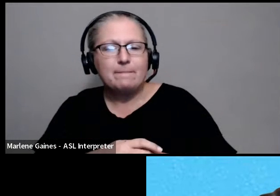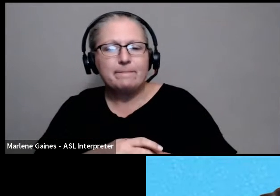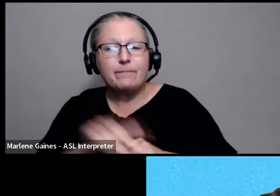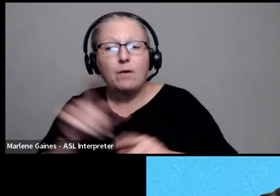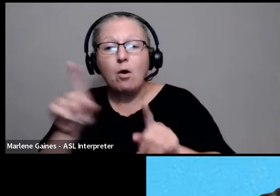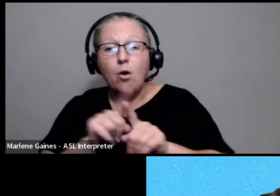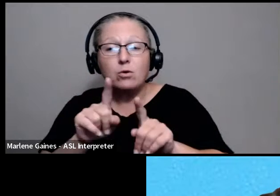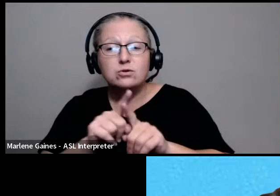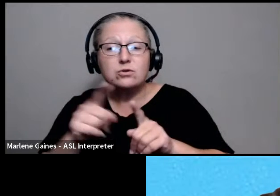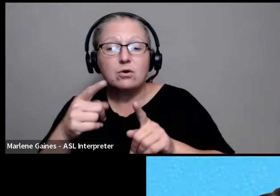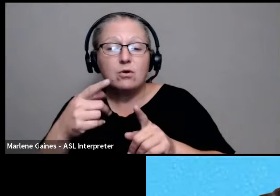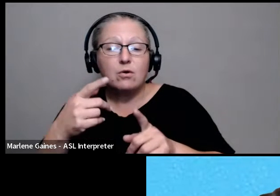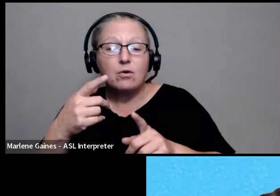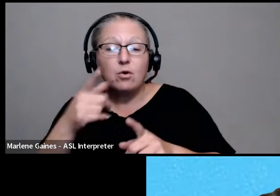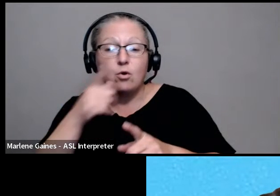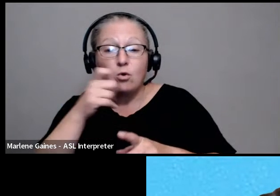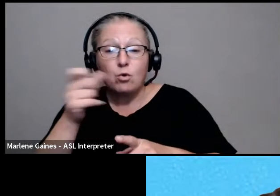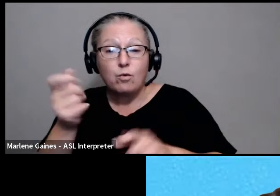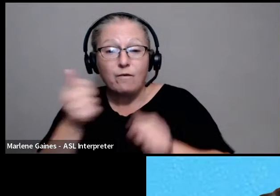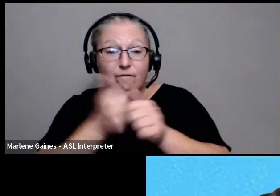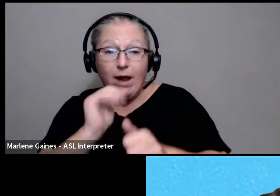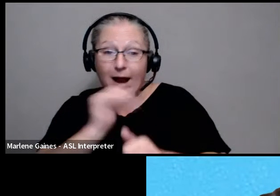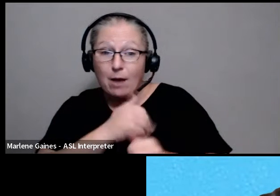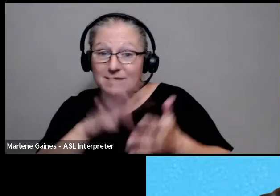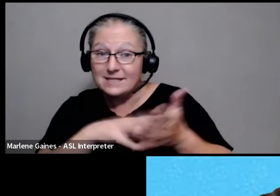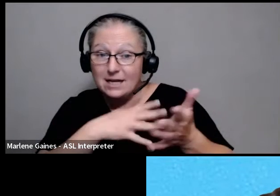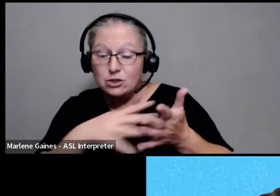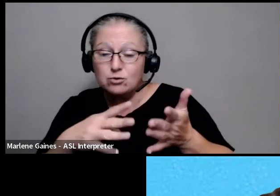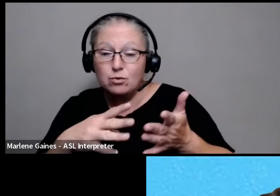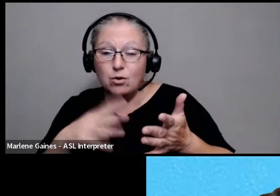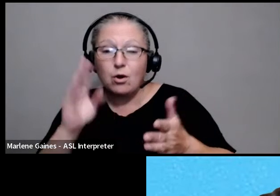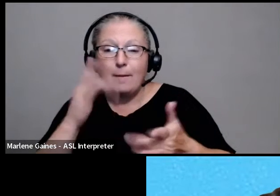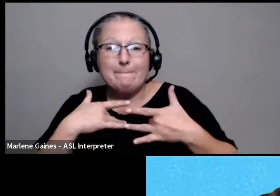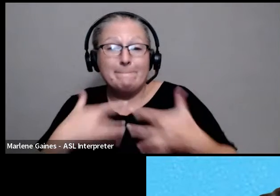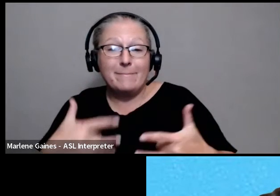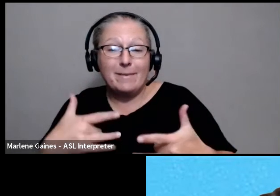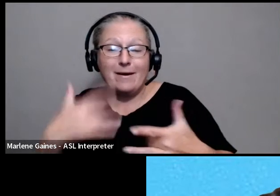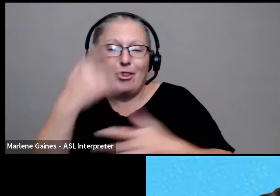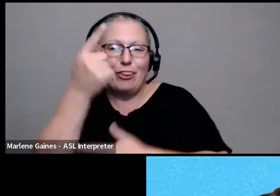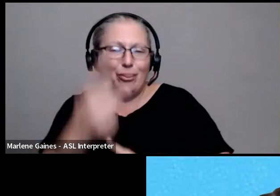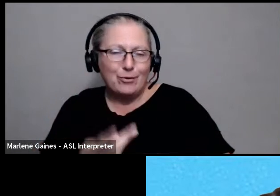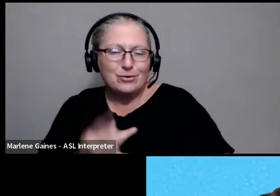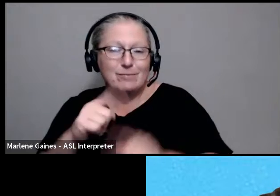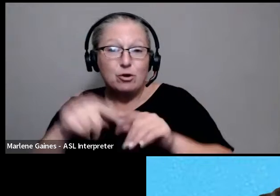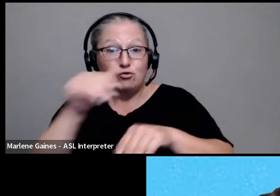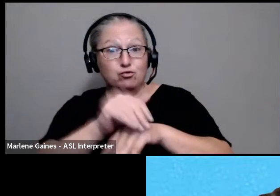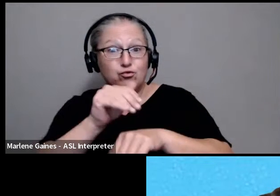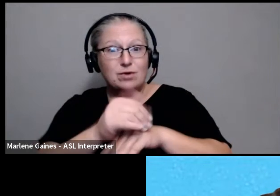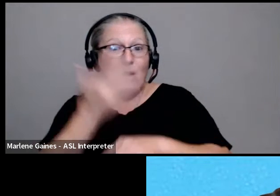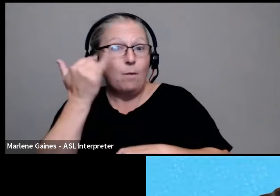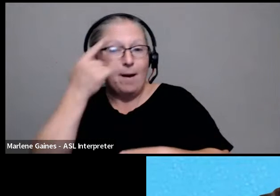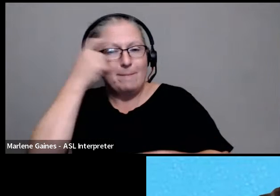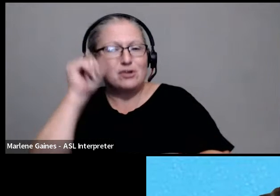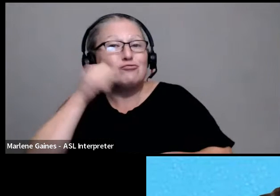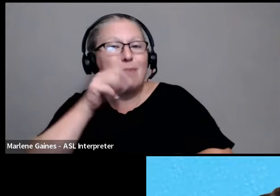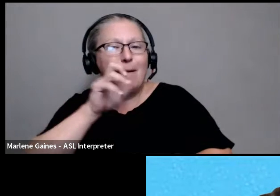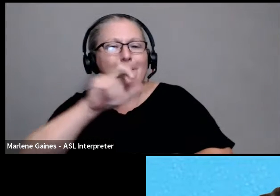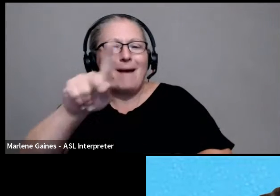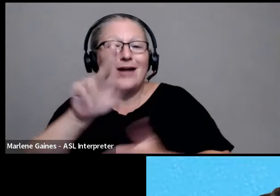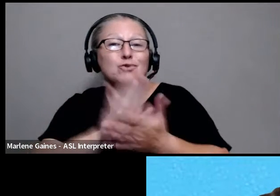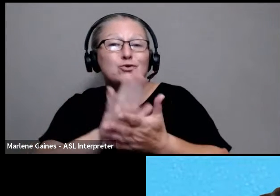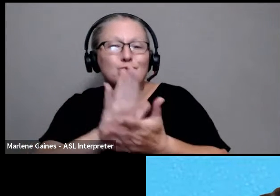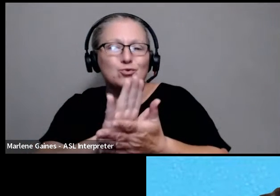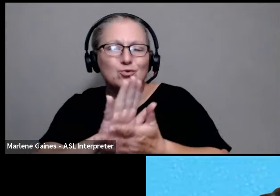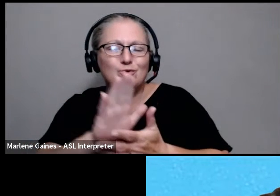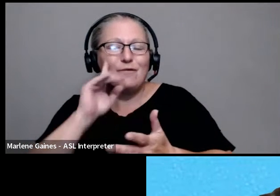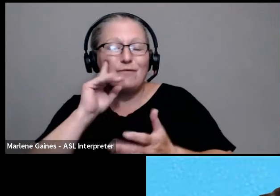was for those of you who follow our schedule, we normally meet on Thursdays, but we're meeting tonight because tomorrow is back to school night at many of our schools.